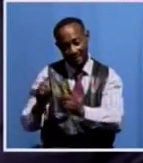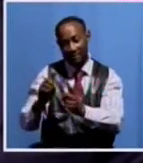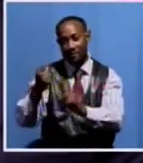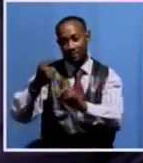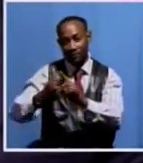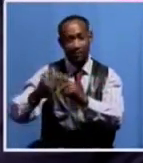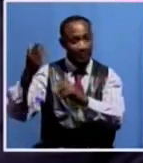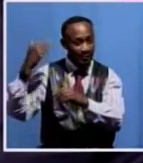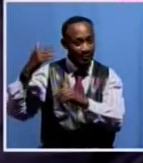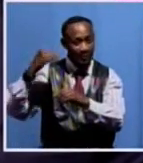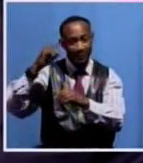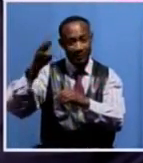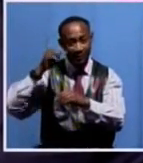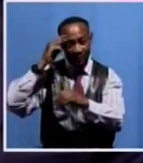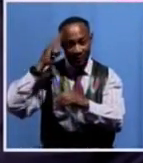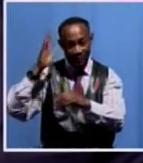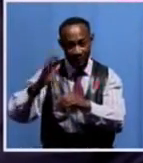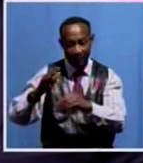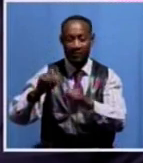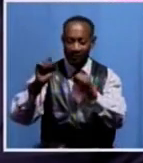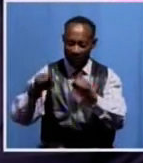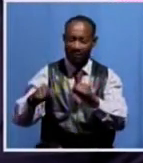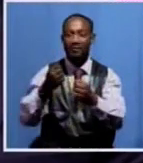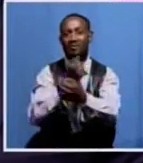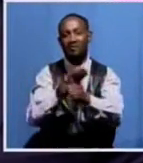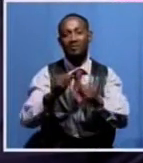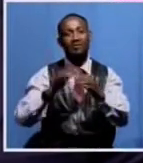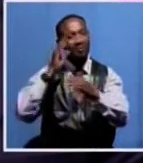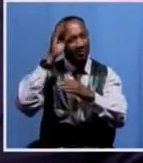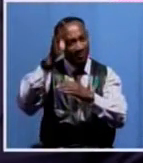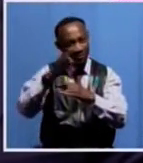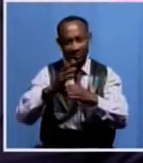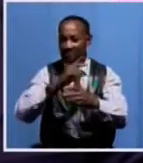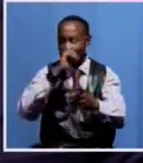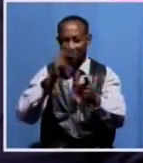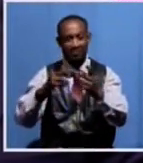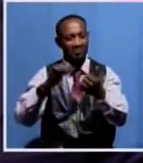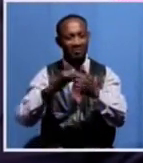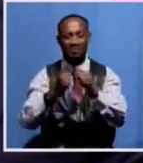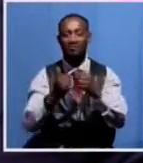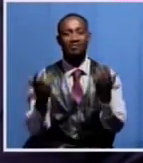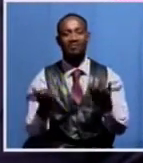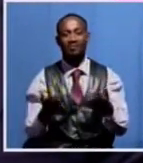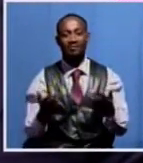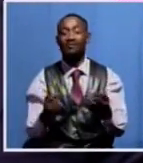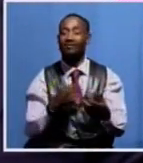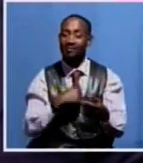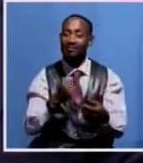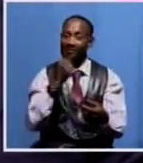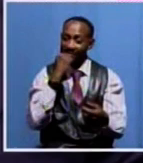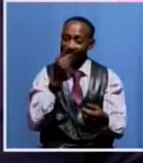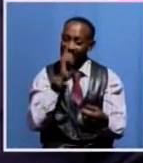addressed. And that's what we have been working on to address, so that going forward, we'll now be on that electronic platform. I can tell you